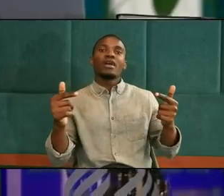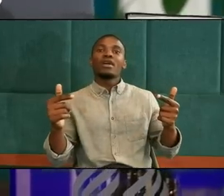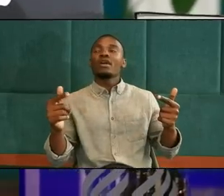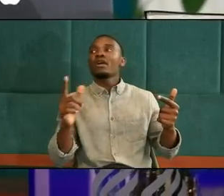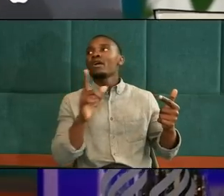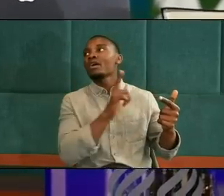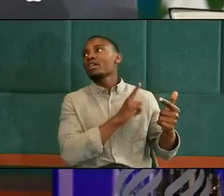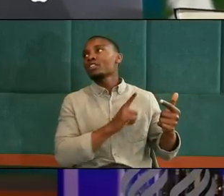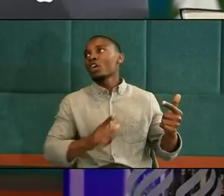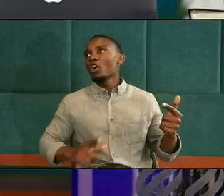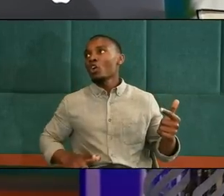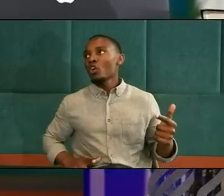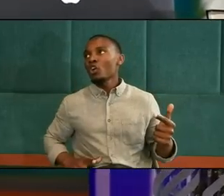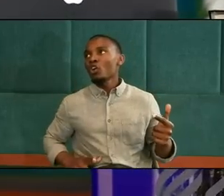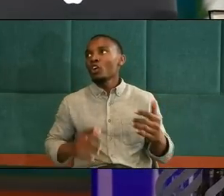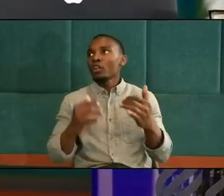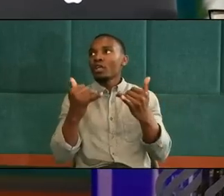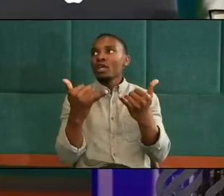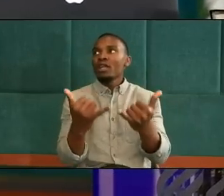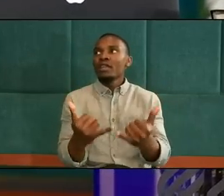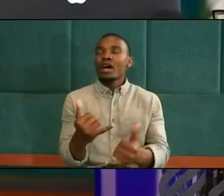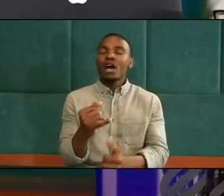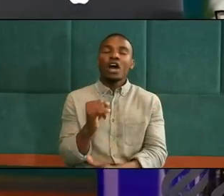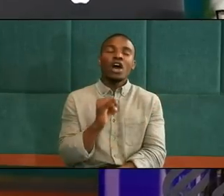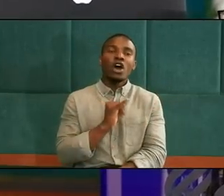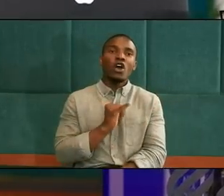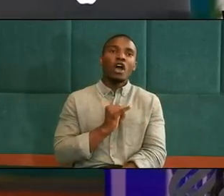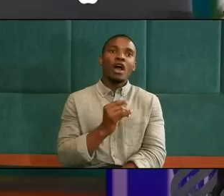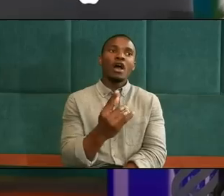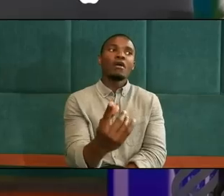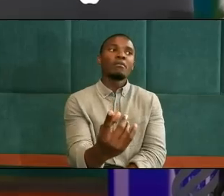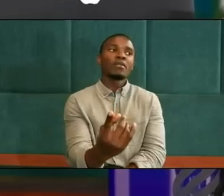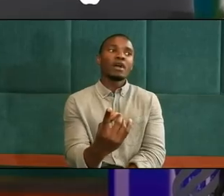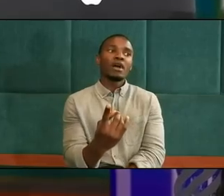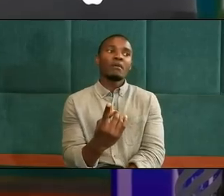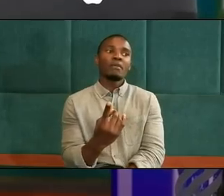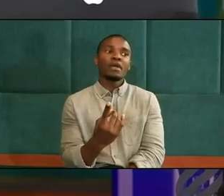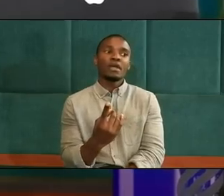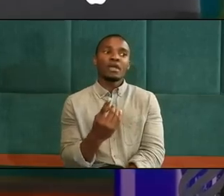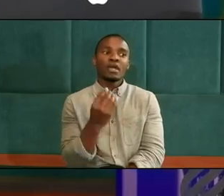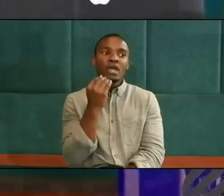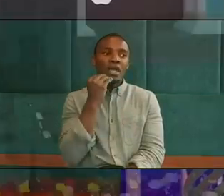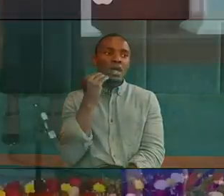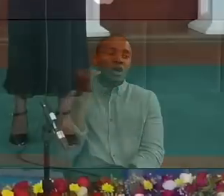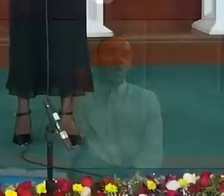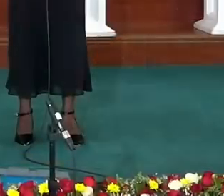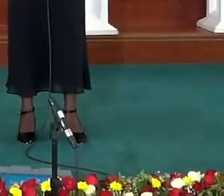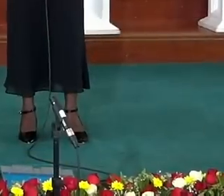See another. See another. Come. Now I'm